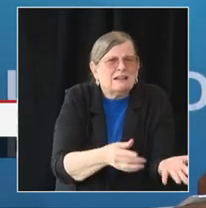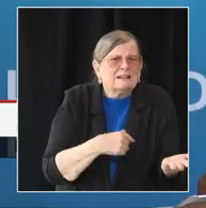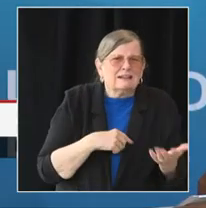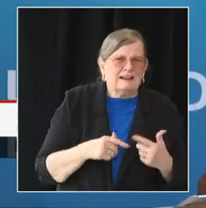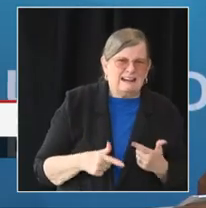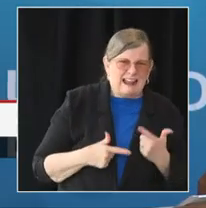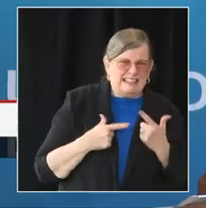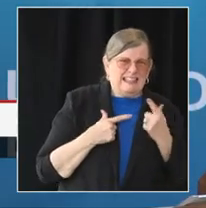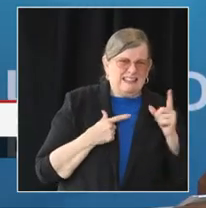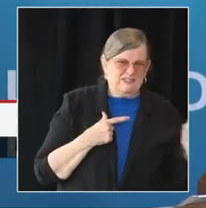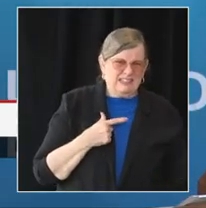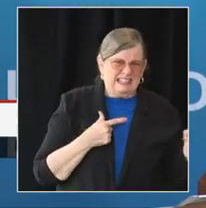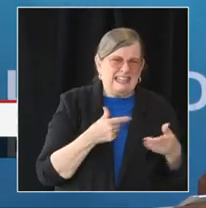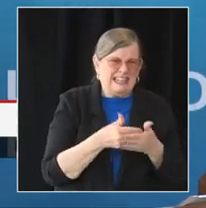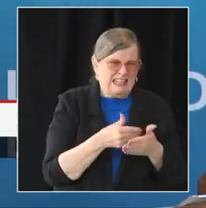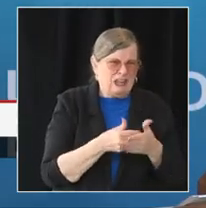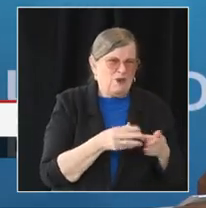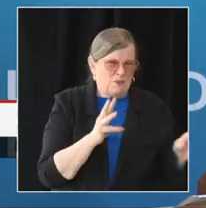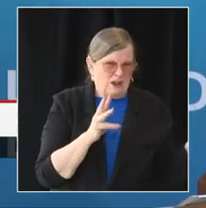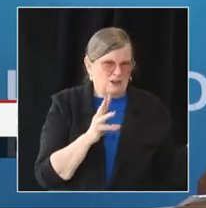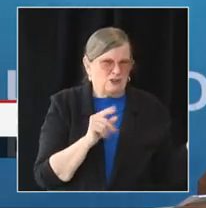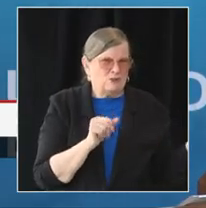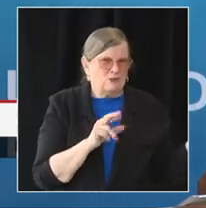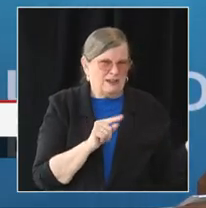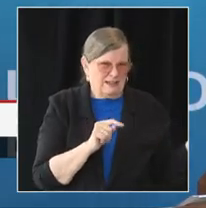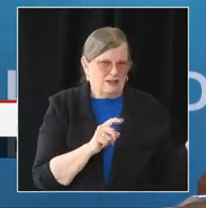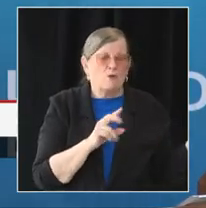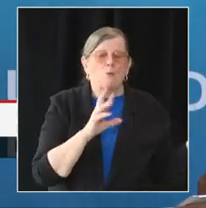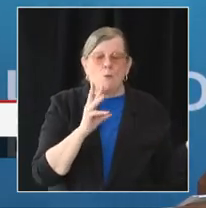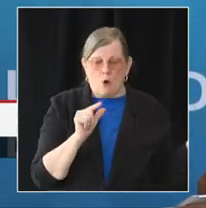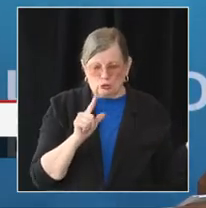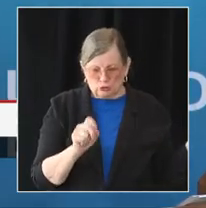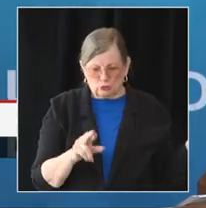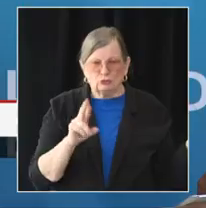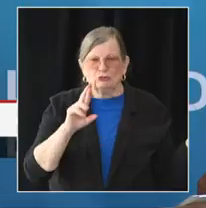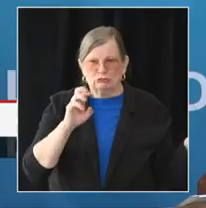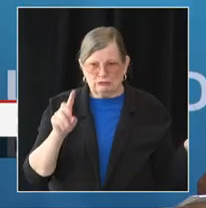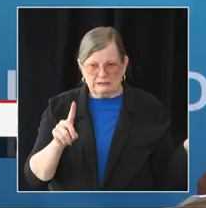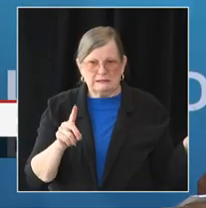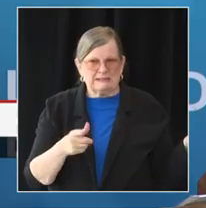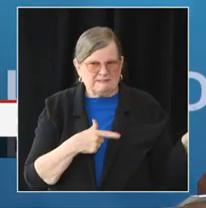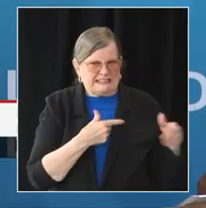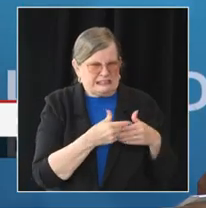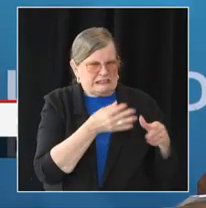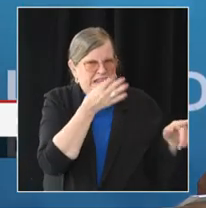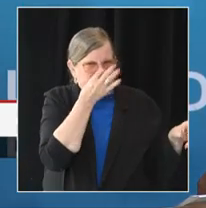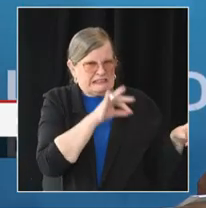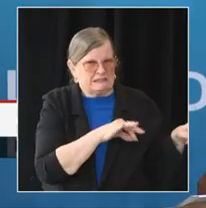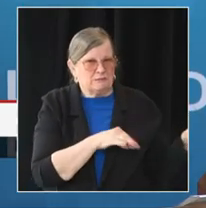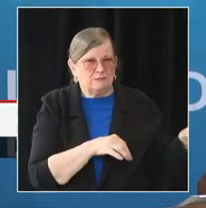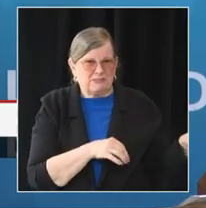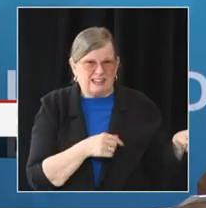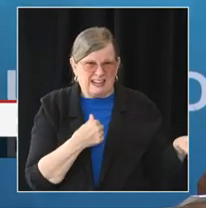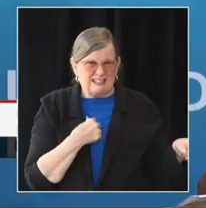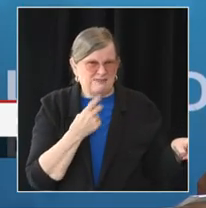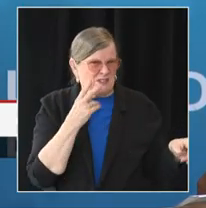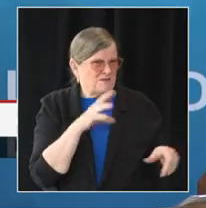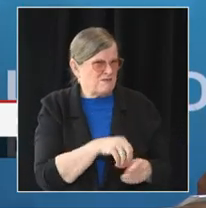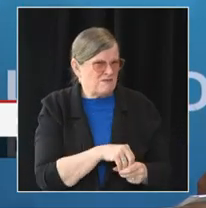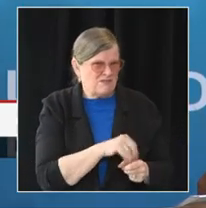Reed, and I've probably been involved in the discussion of the transformation of Walter Reed since